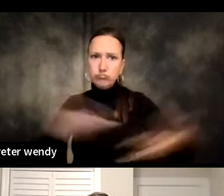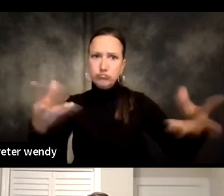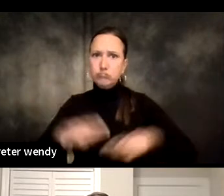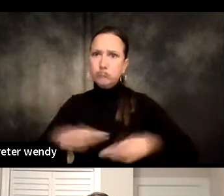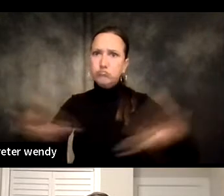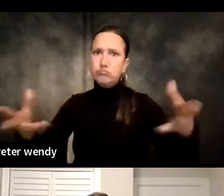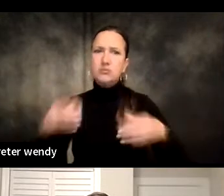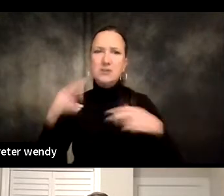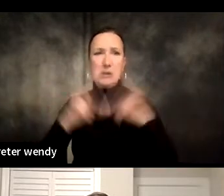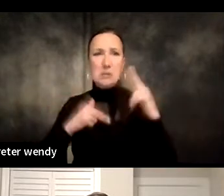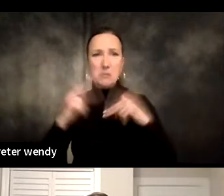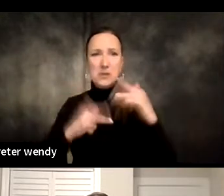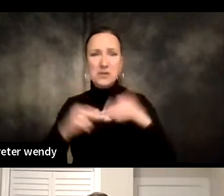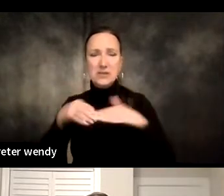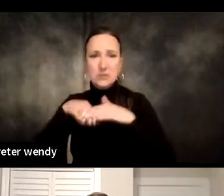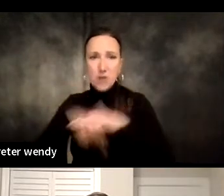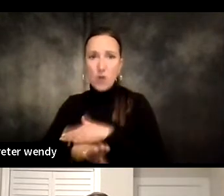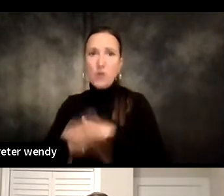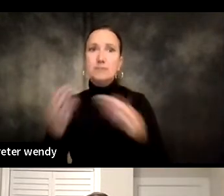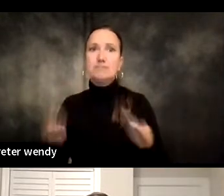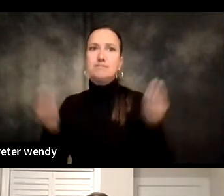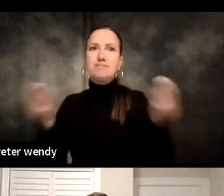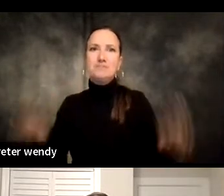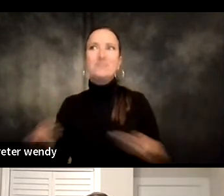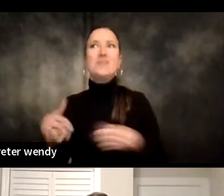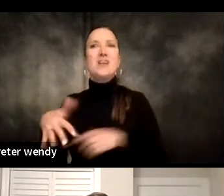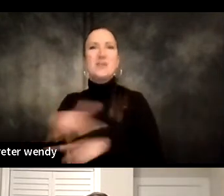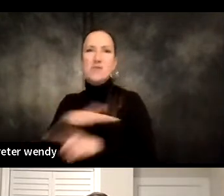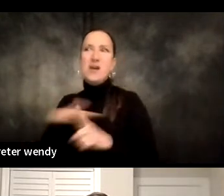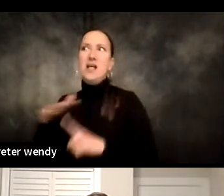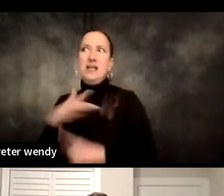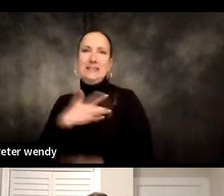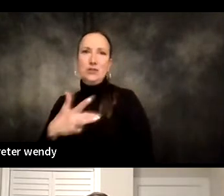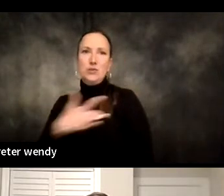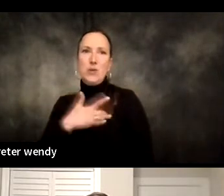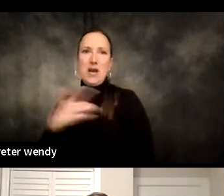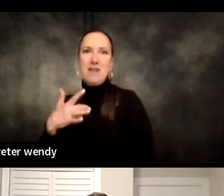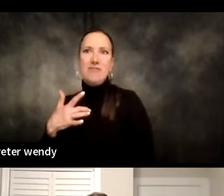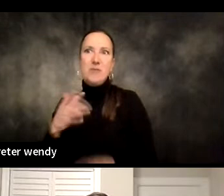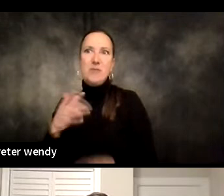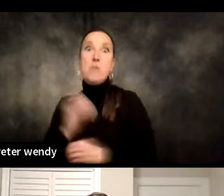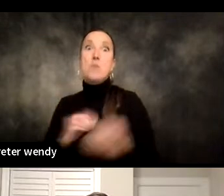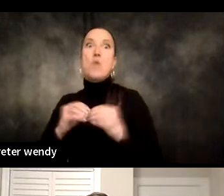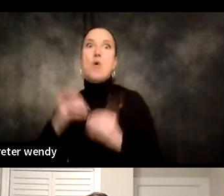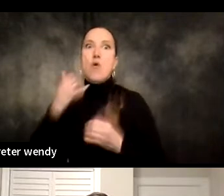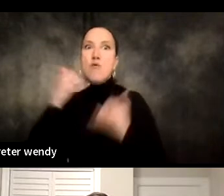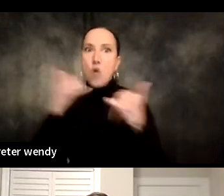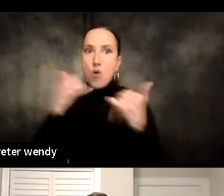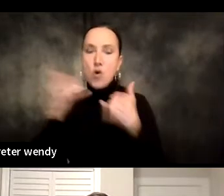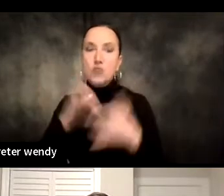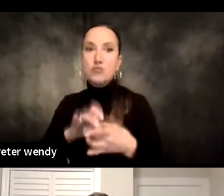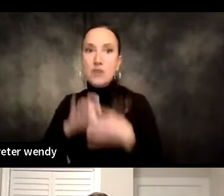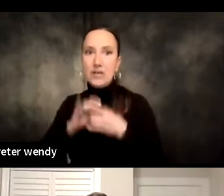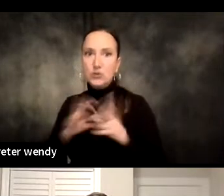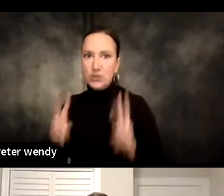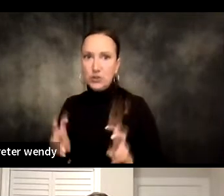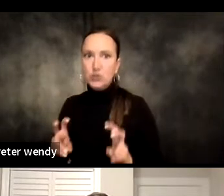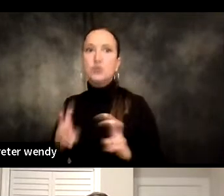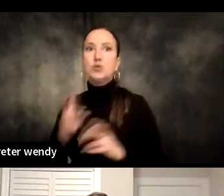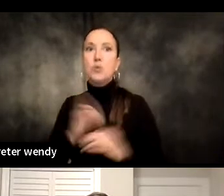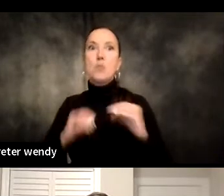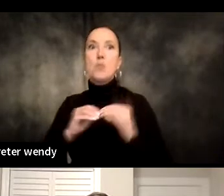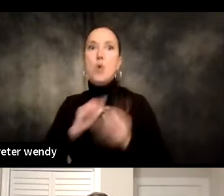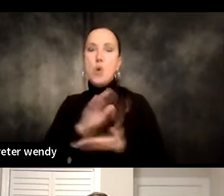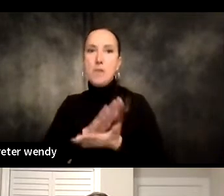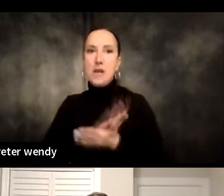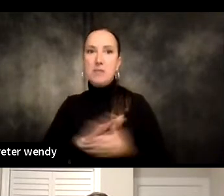to buildings, like we know all the buildings that have a lot of domestic violence calls. And we've been making sure each one of those buildings has those flyers inside of them.